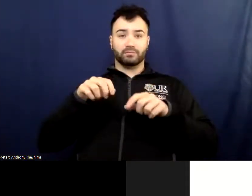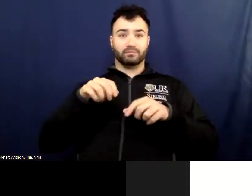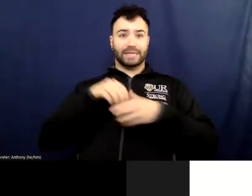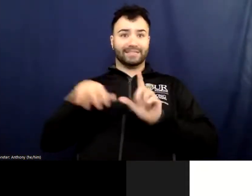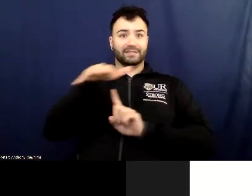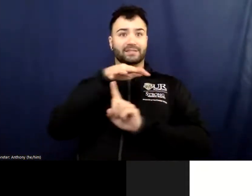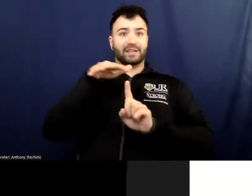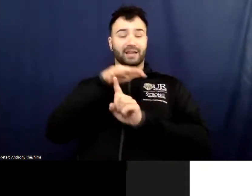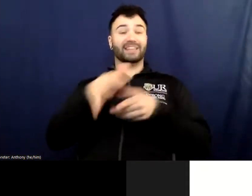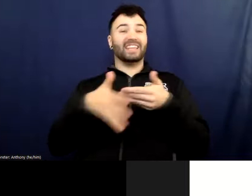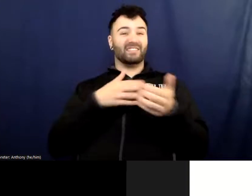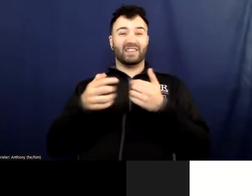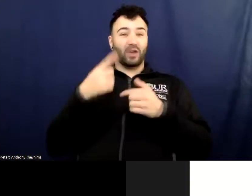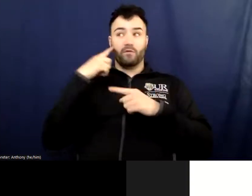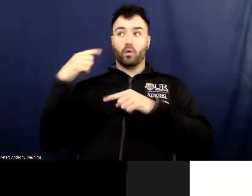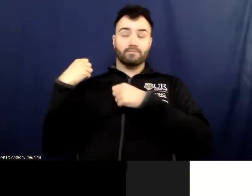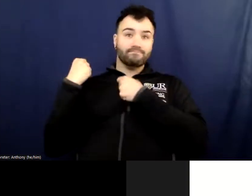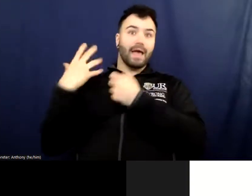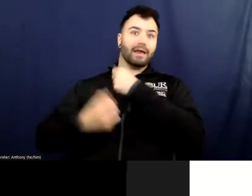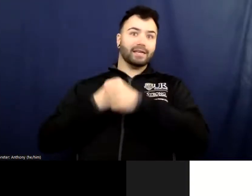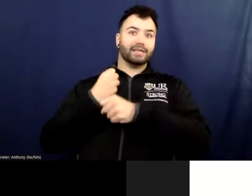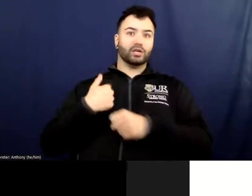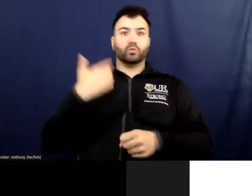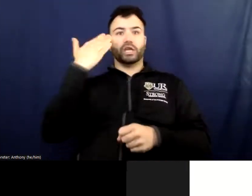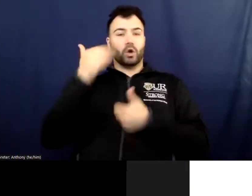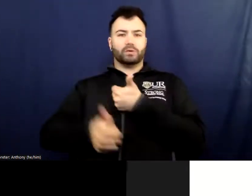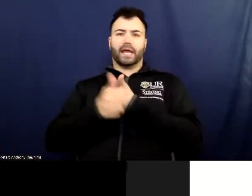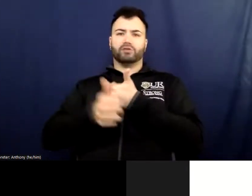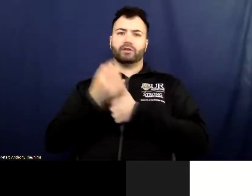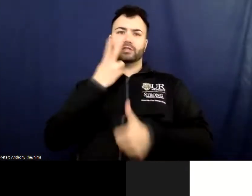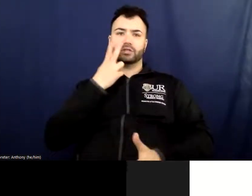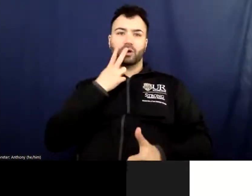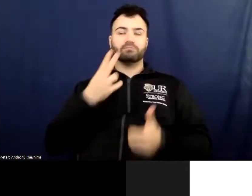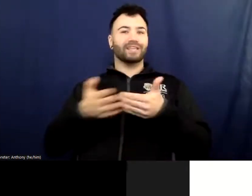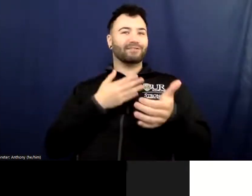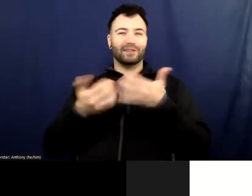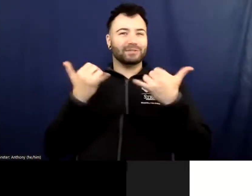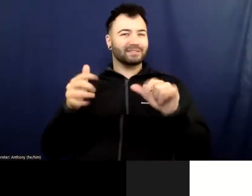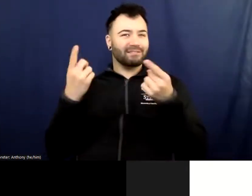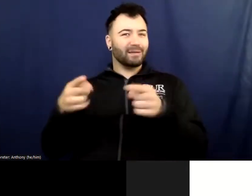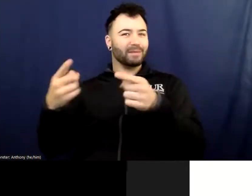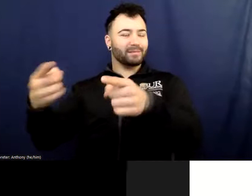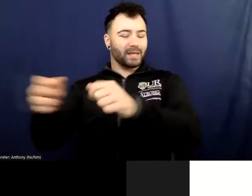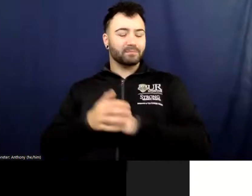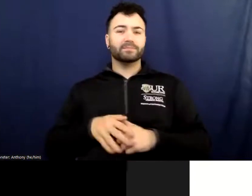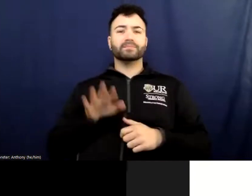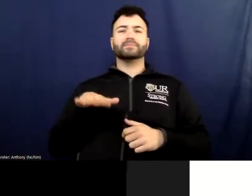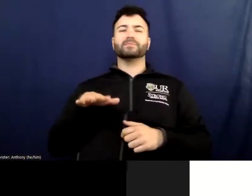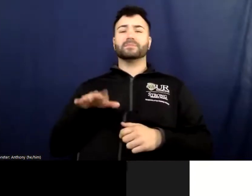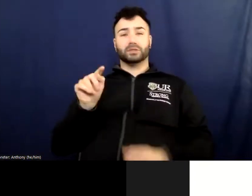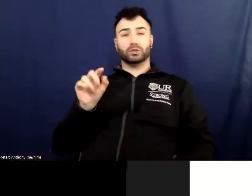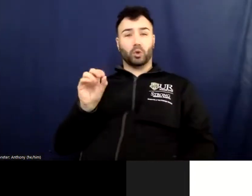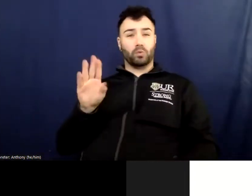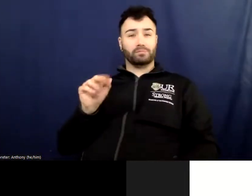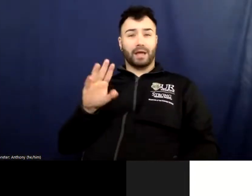we have known how dangerous it is that continues. And does tobacco lead to more opium or opiate use in